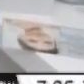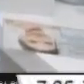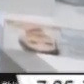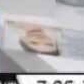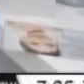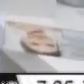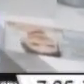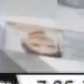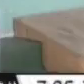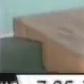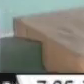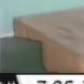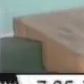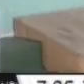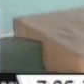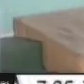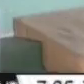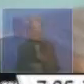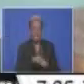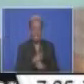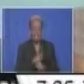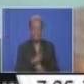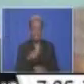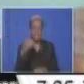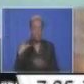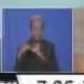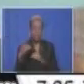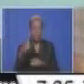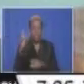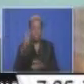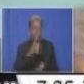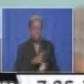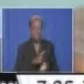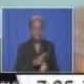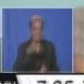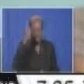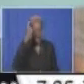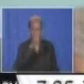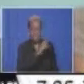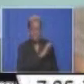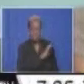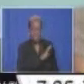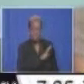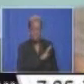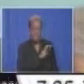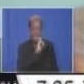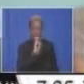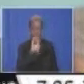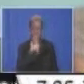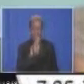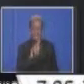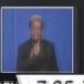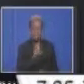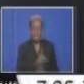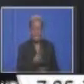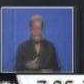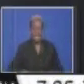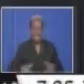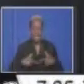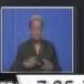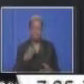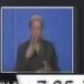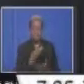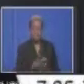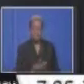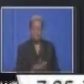Just over 2 years ago, Dr. Darius Bain began offering IV vitamin therapy at his practice, Live Well Family Health Center. As a person who suffers